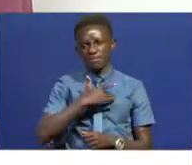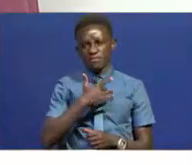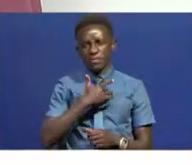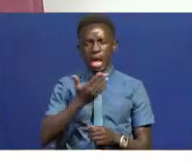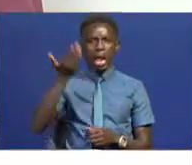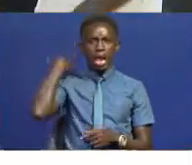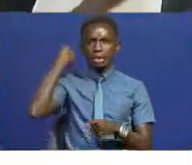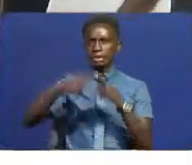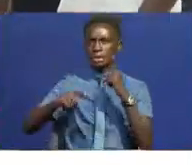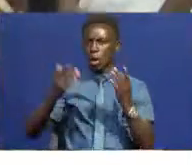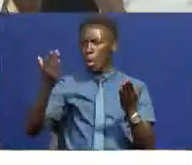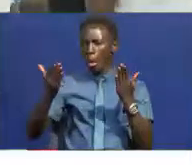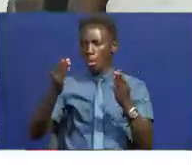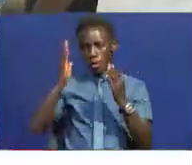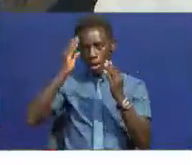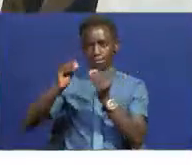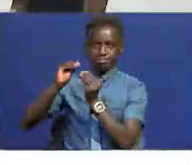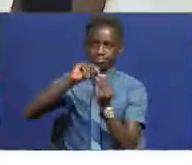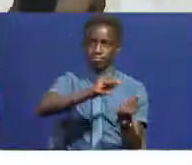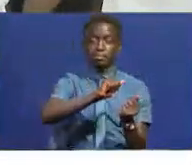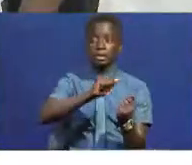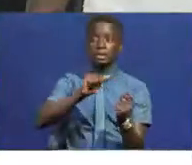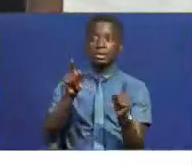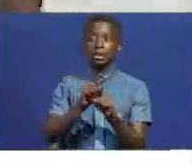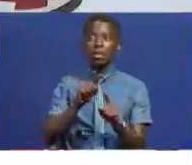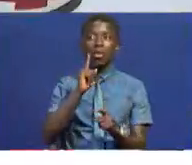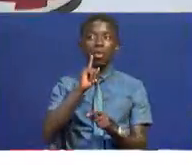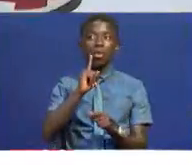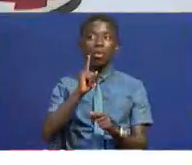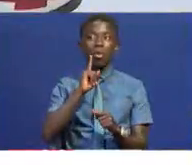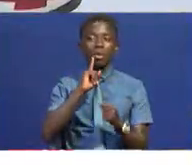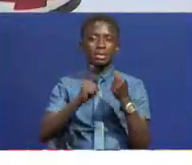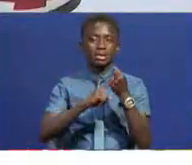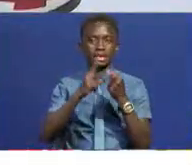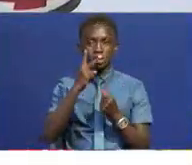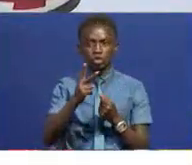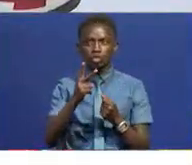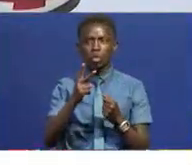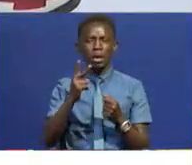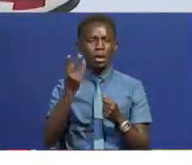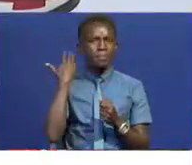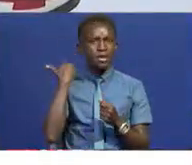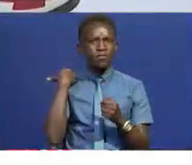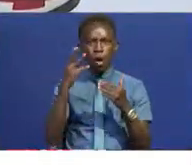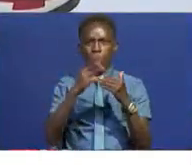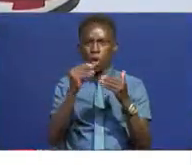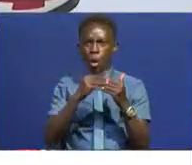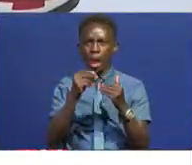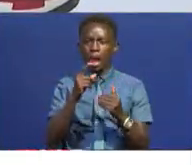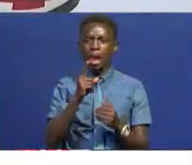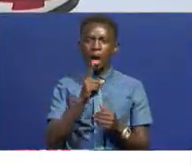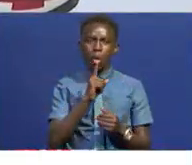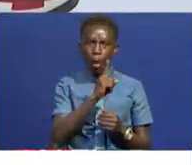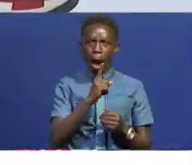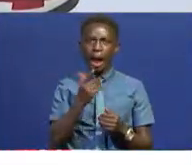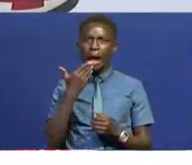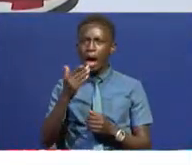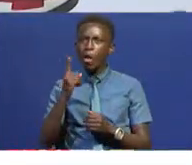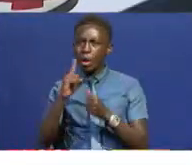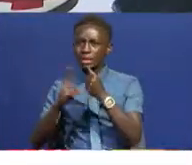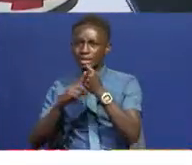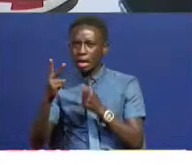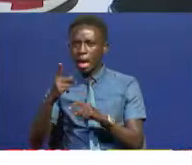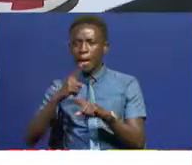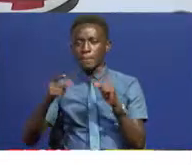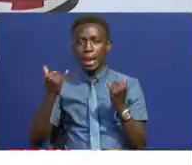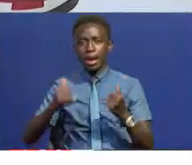up to 162 to the dollar. It was very, very tough for us, but we are happy that now it is coming to the ranges